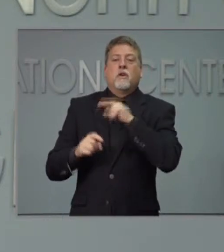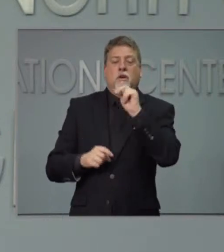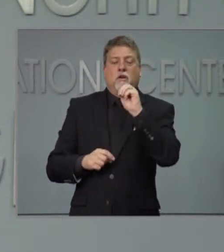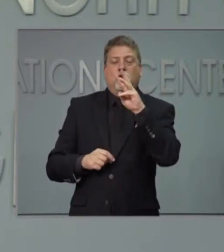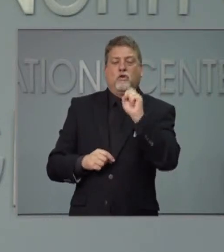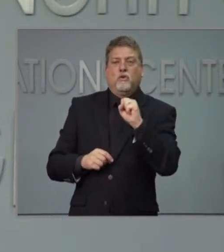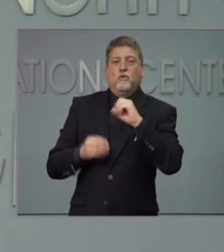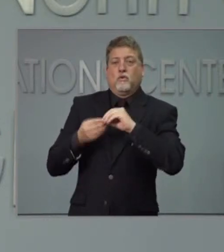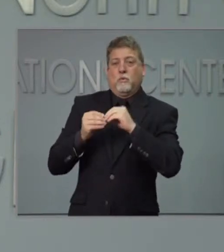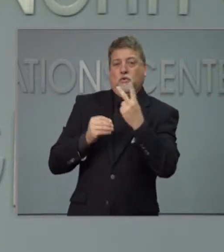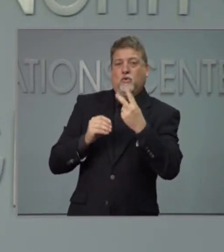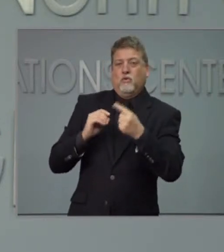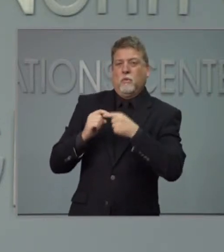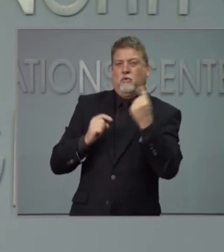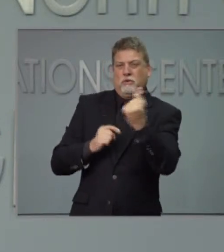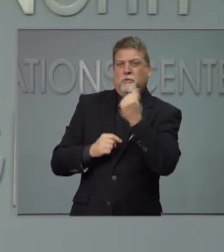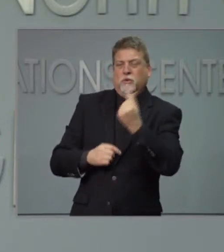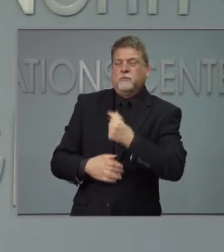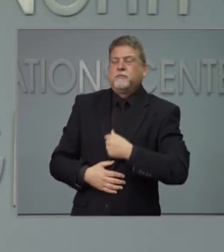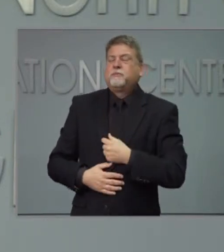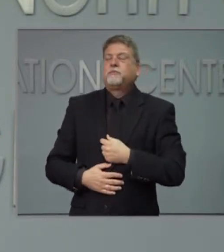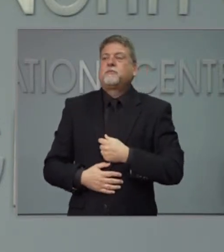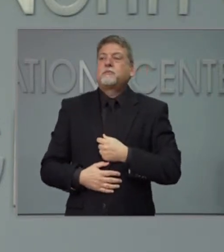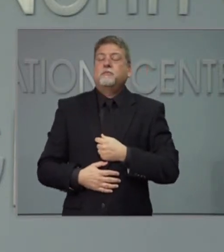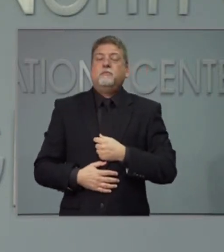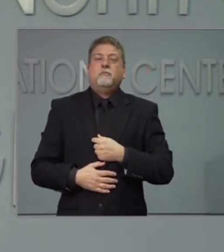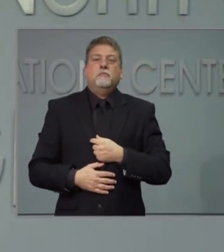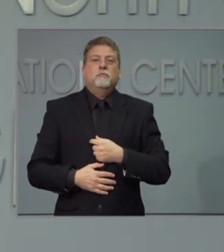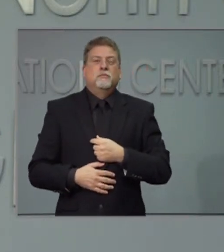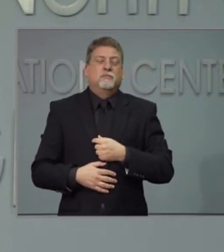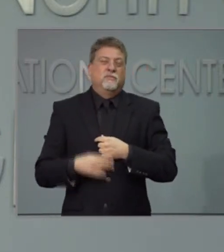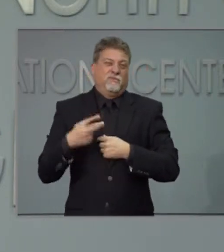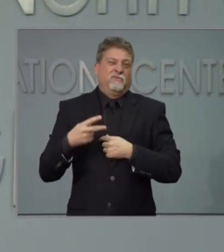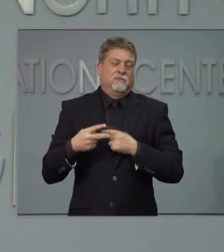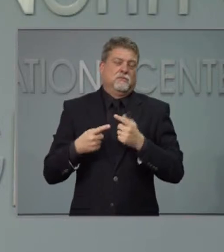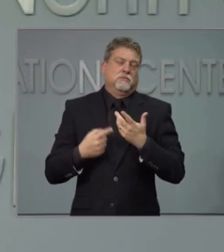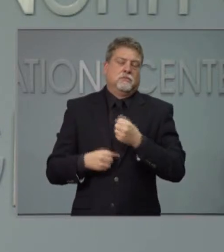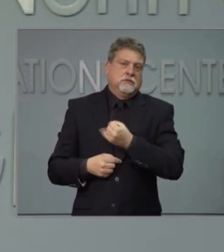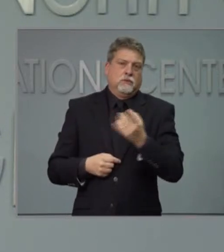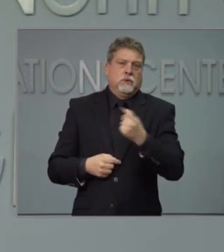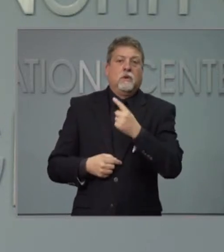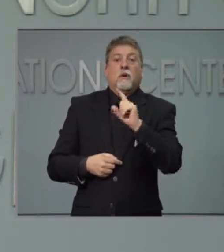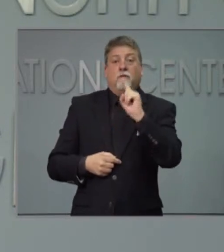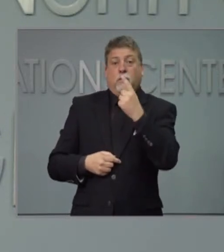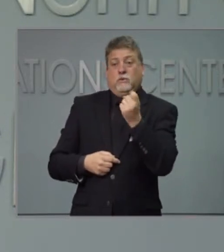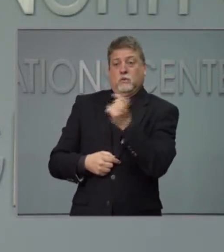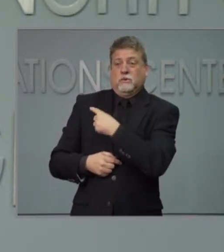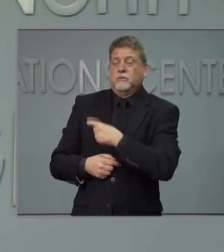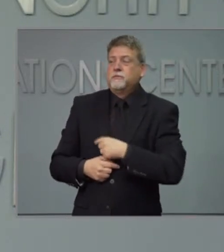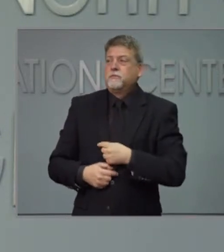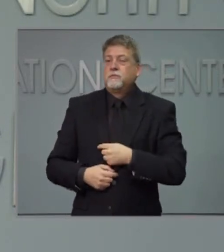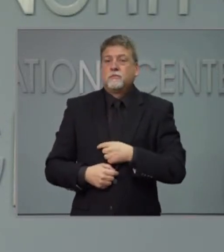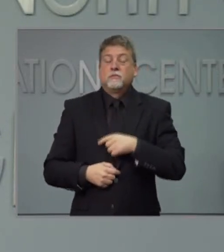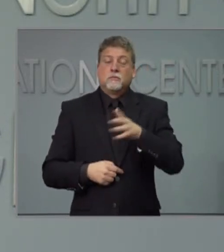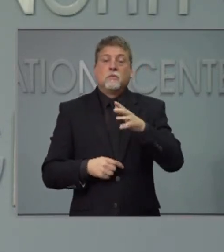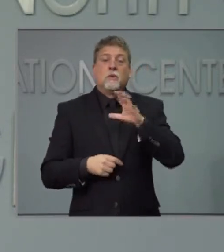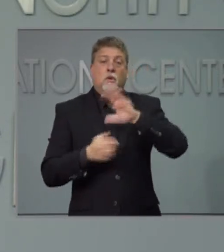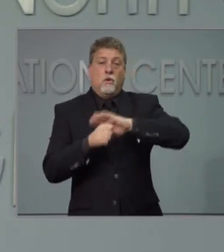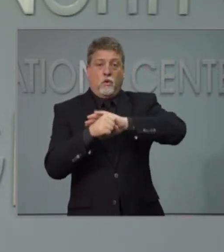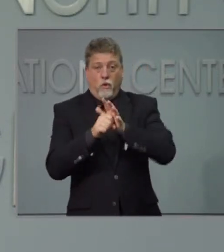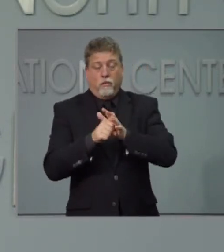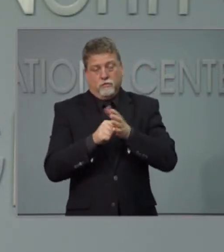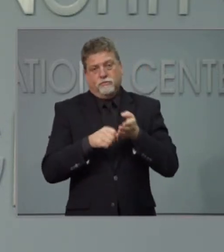2 in Greensboro. My first question is, with numbers increasing, more people